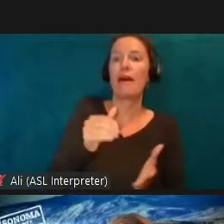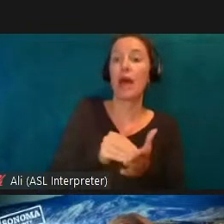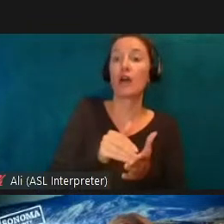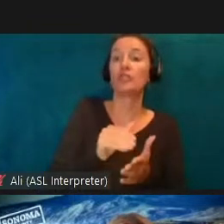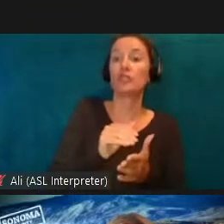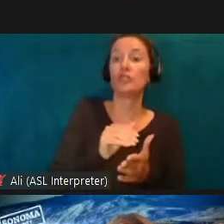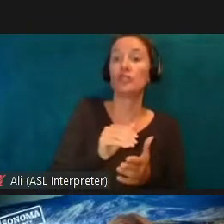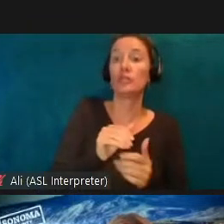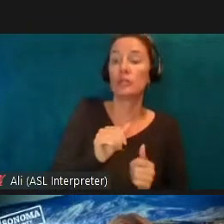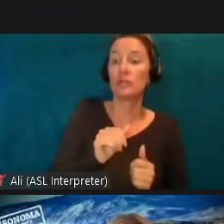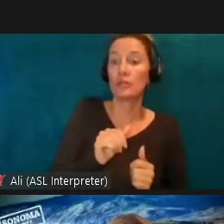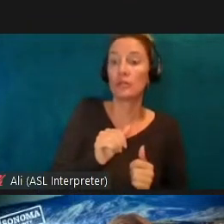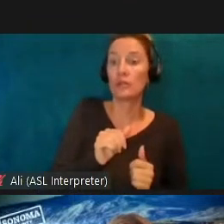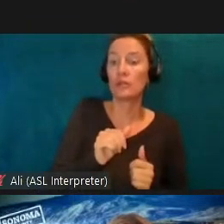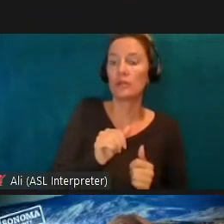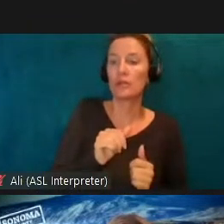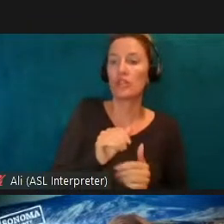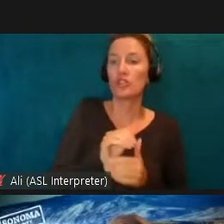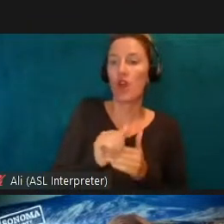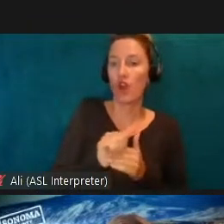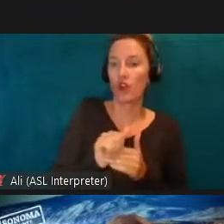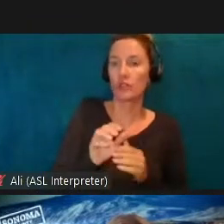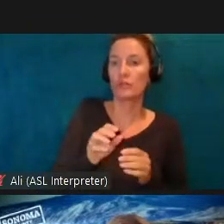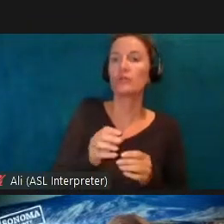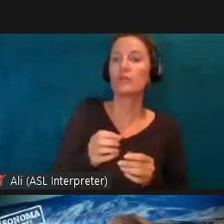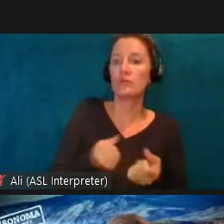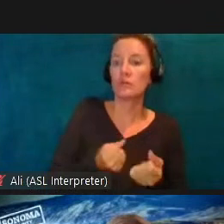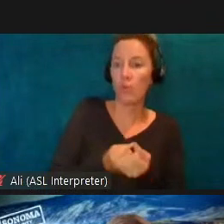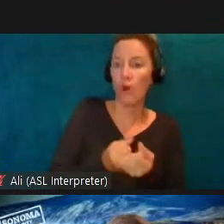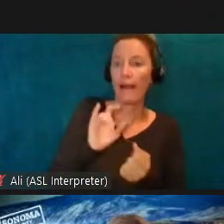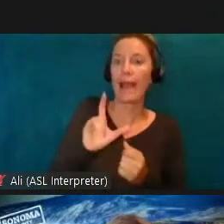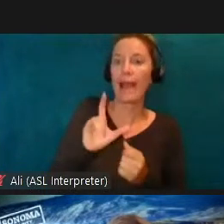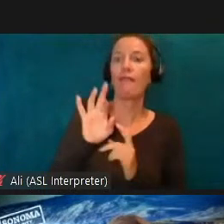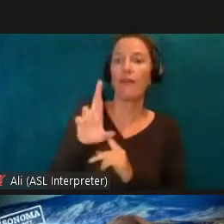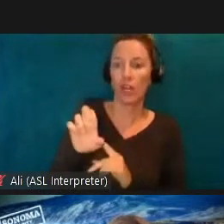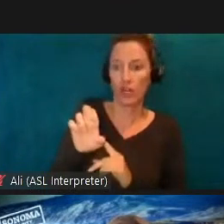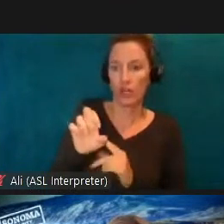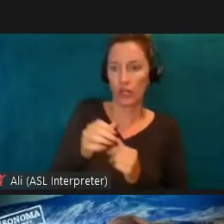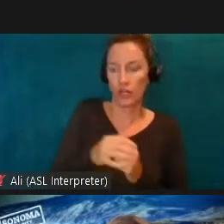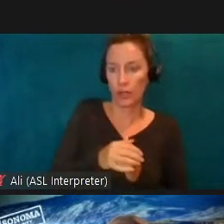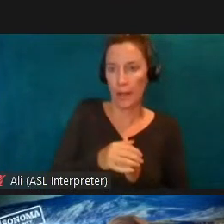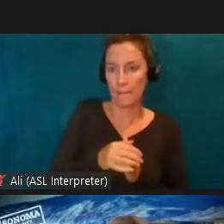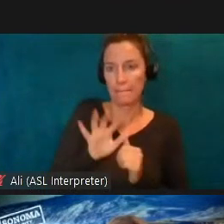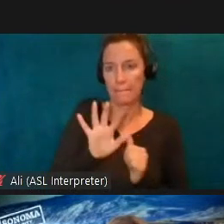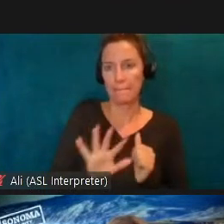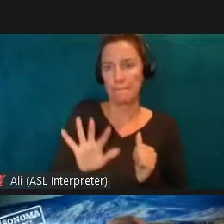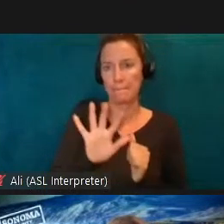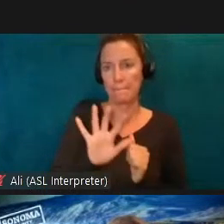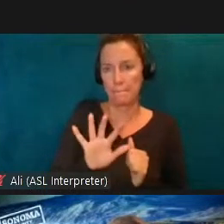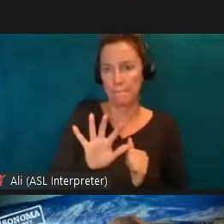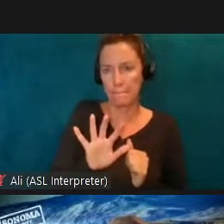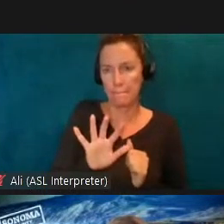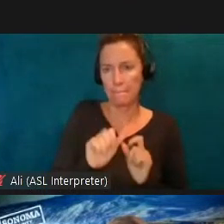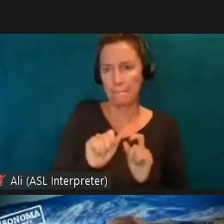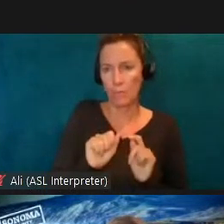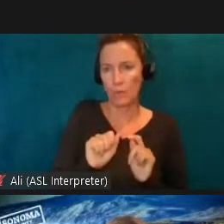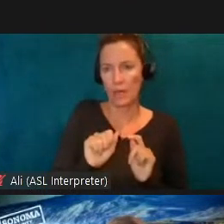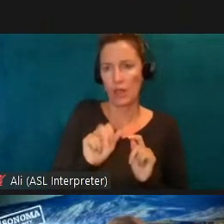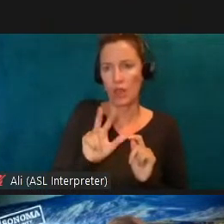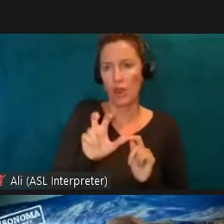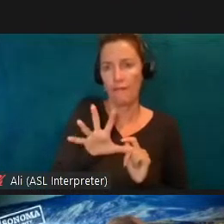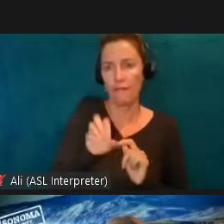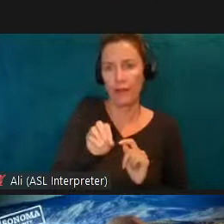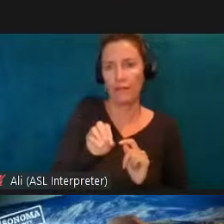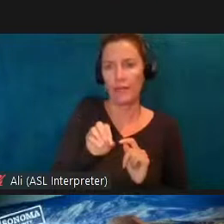year, despite this economic fallout that we've seen from the coronavirus. Approximately 350